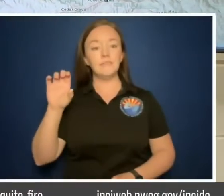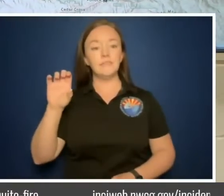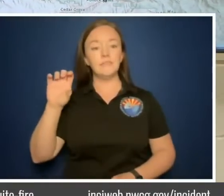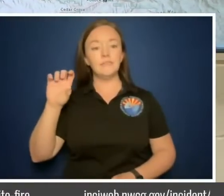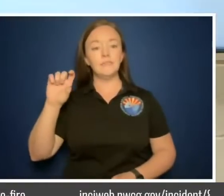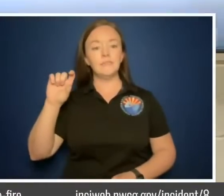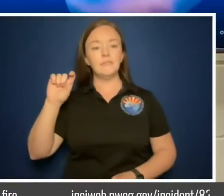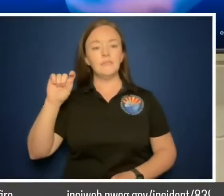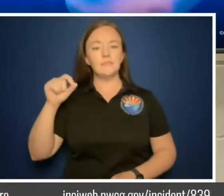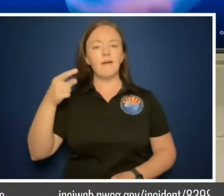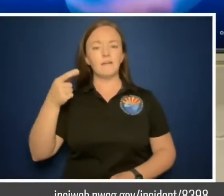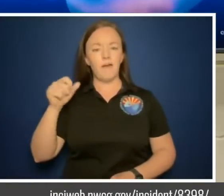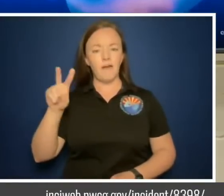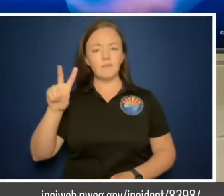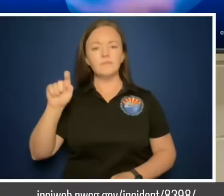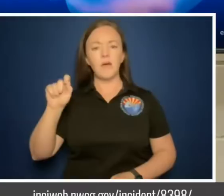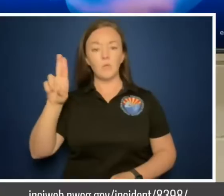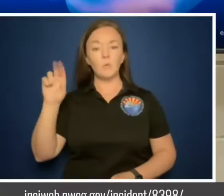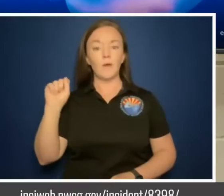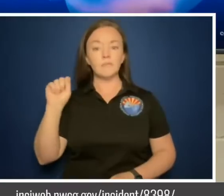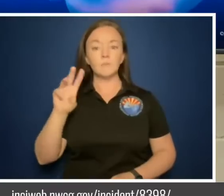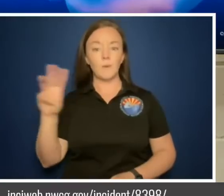edcgov.us,